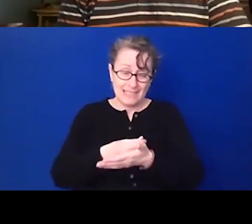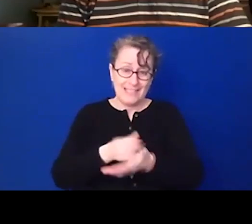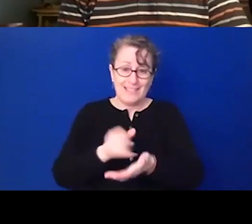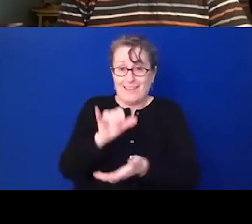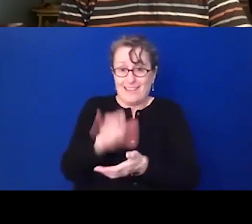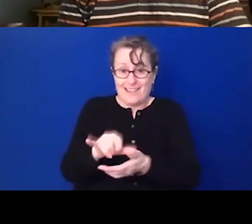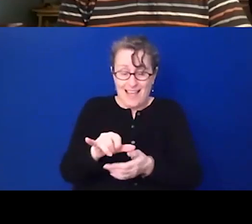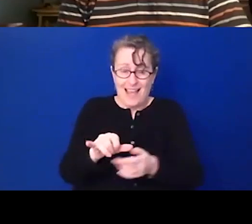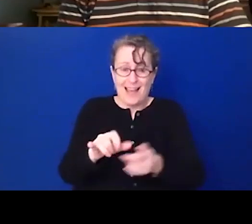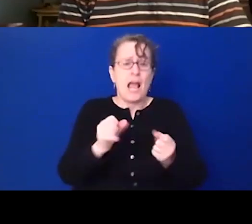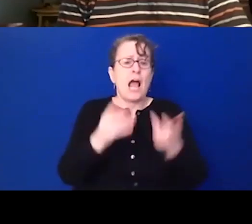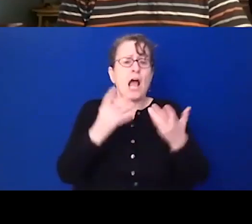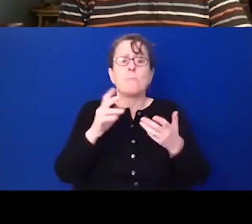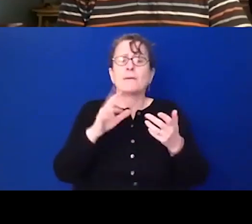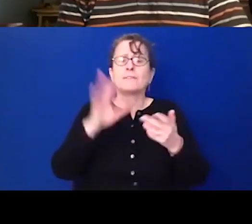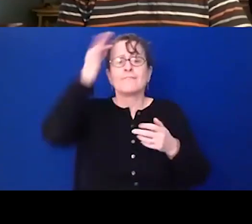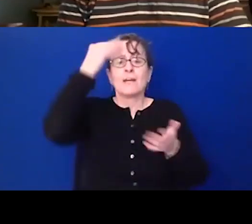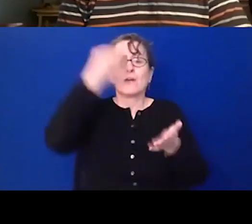Thank you.